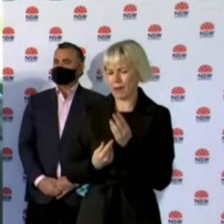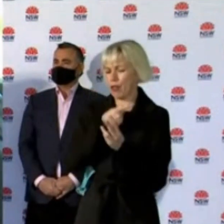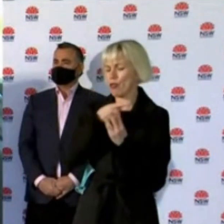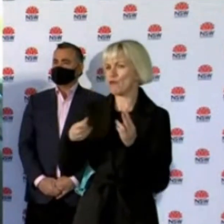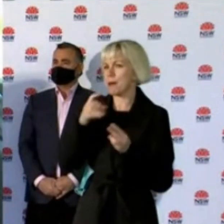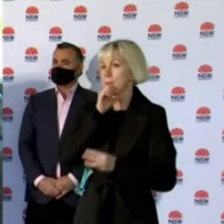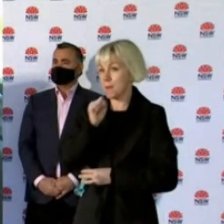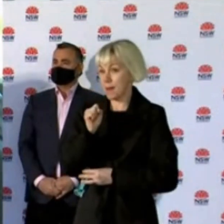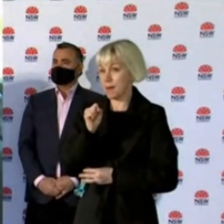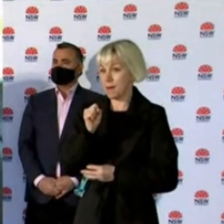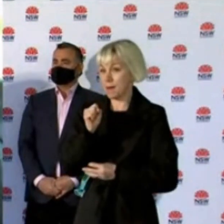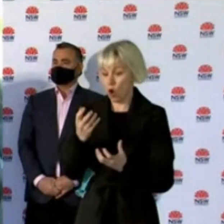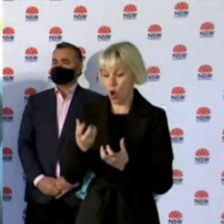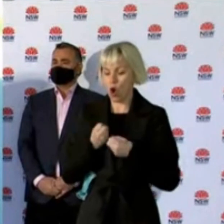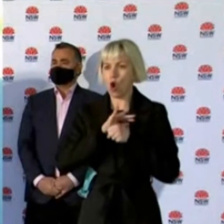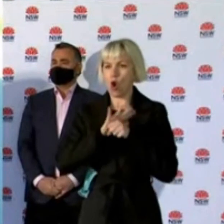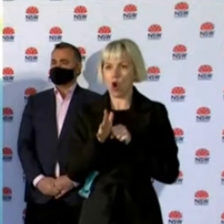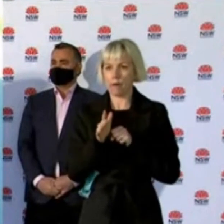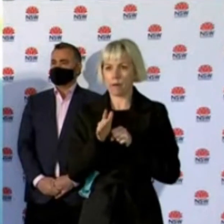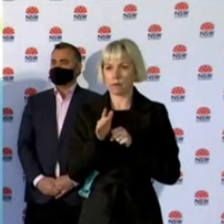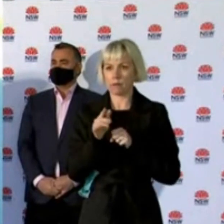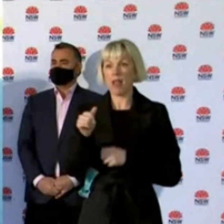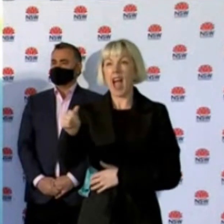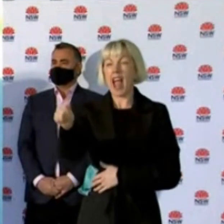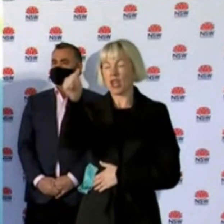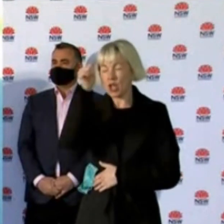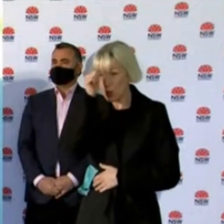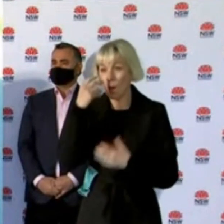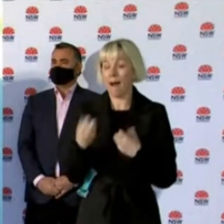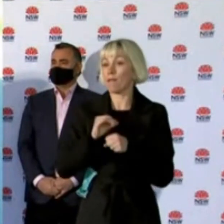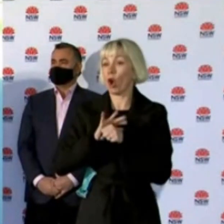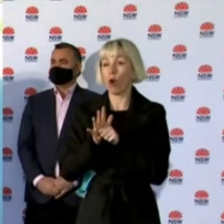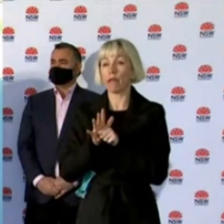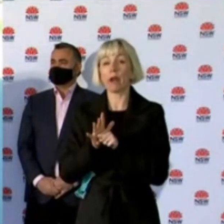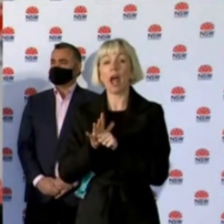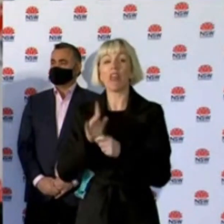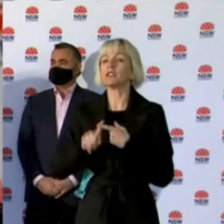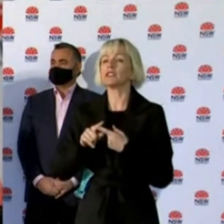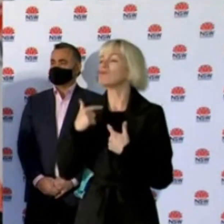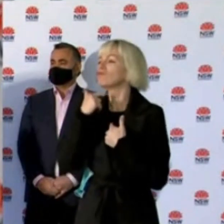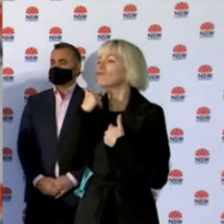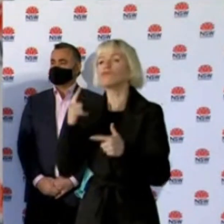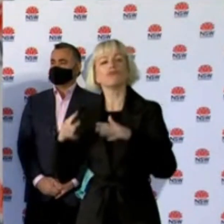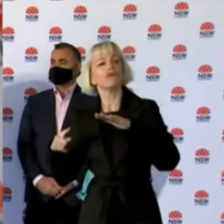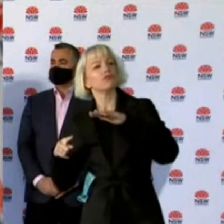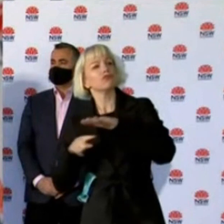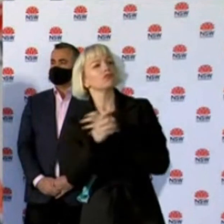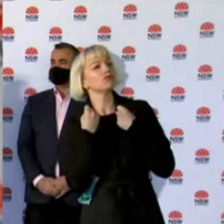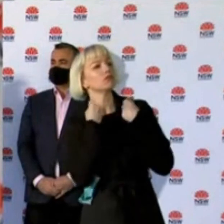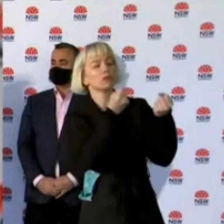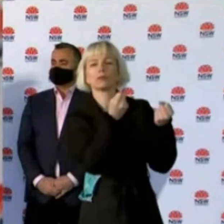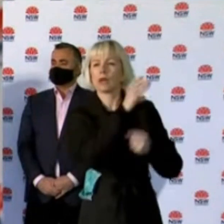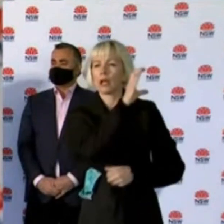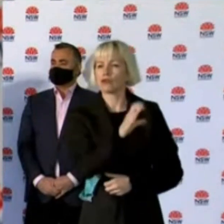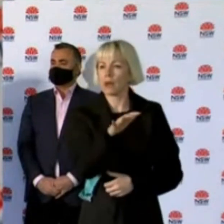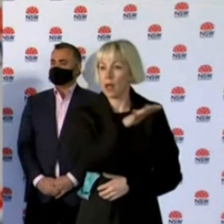COVID, knowingly went to work in regional New South Wales? That is staggering. There's no doubt, and I